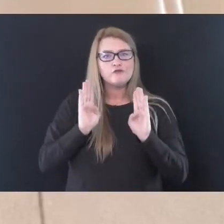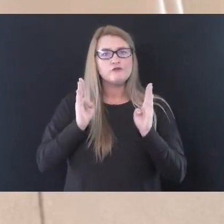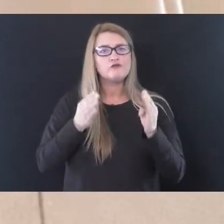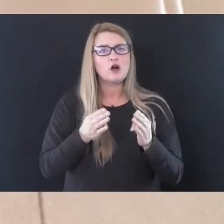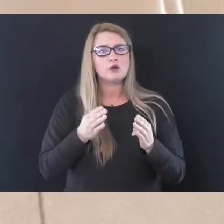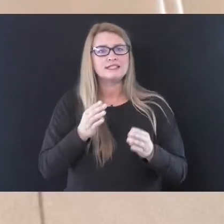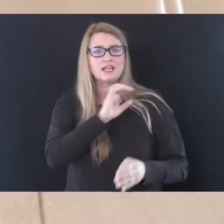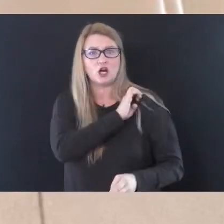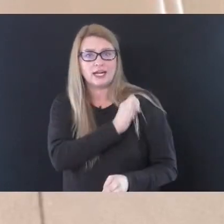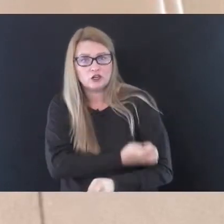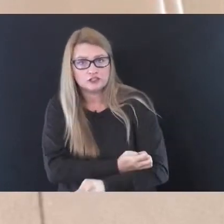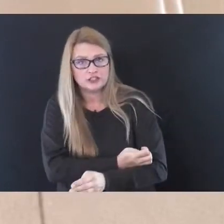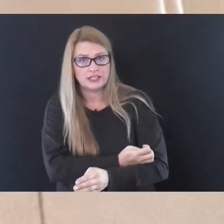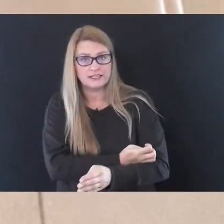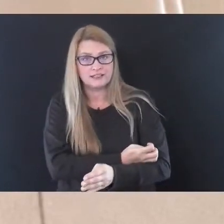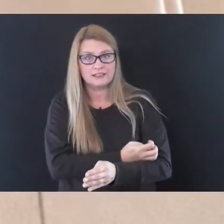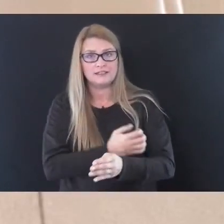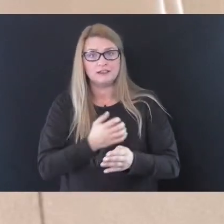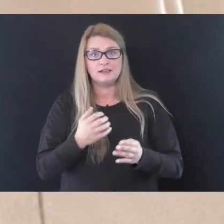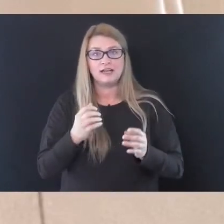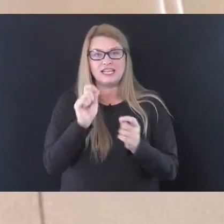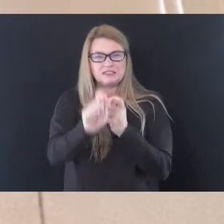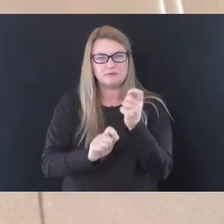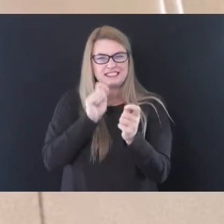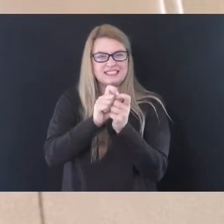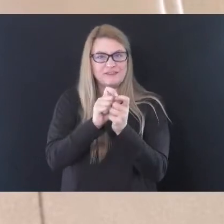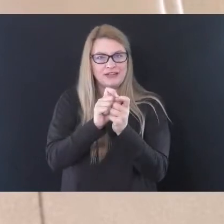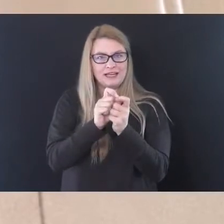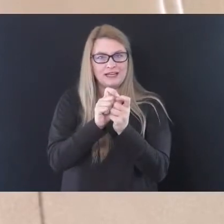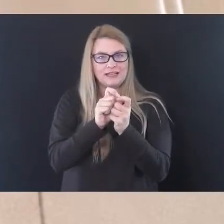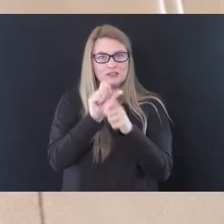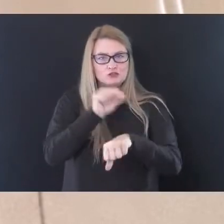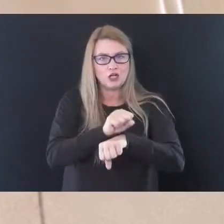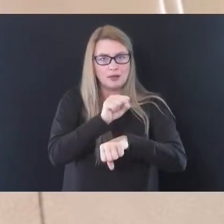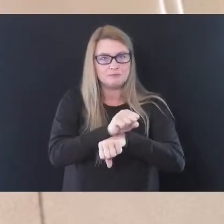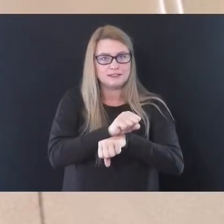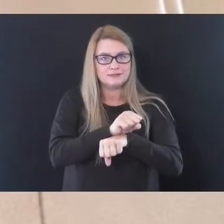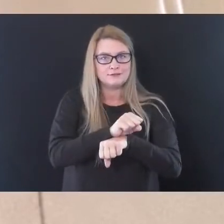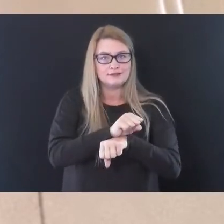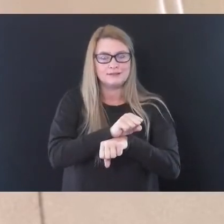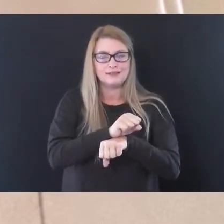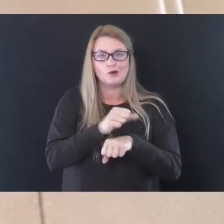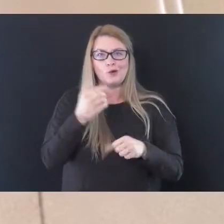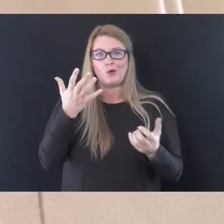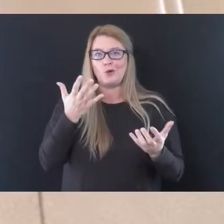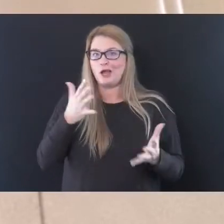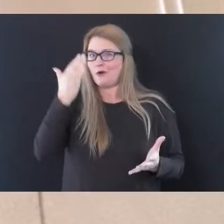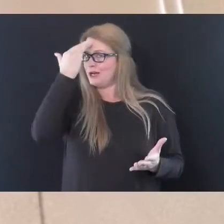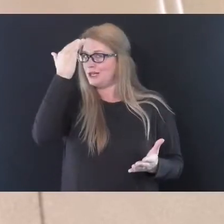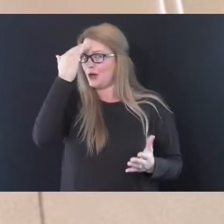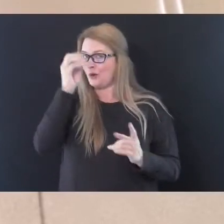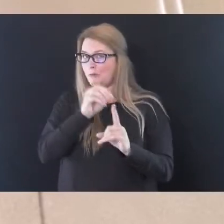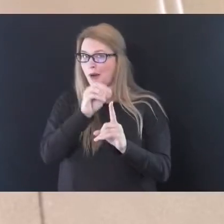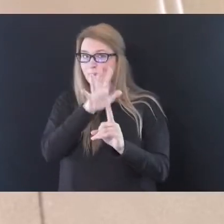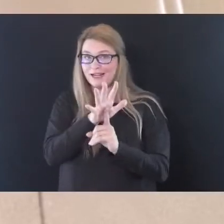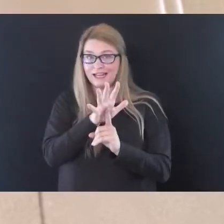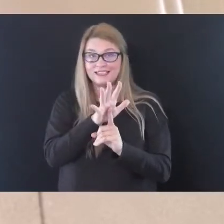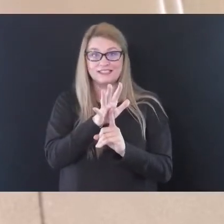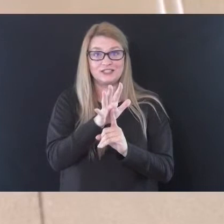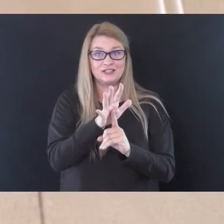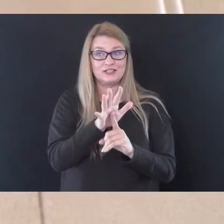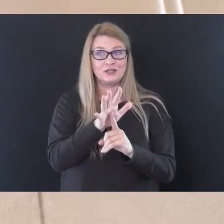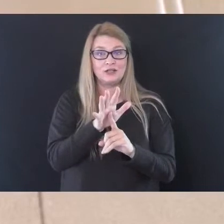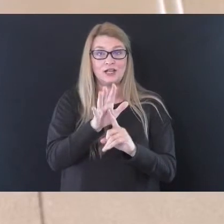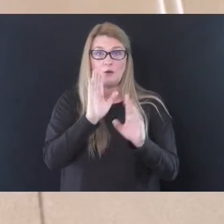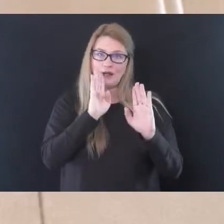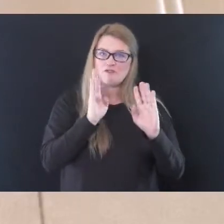our energy on specific efforts. We know we have a population that we must